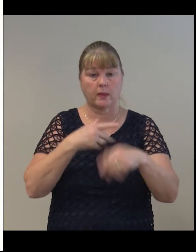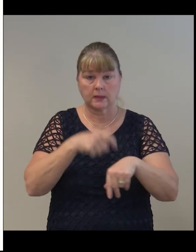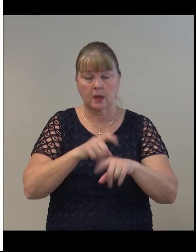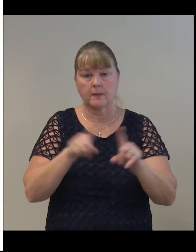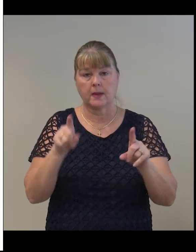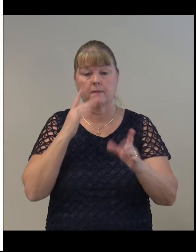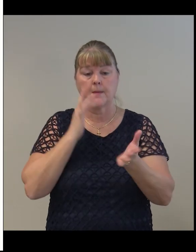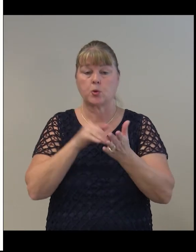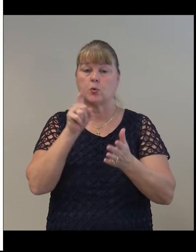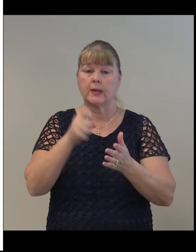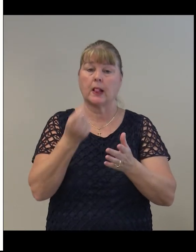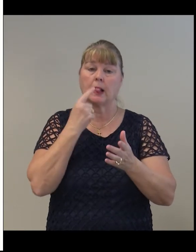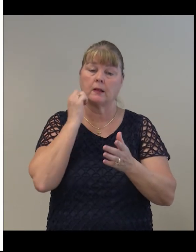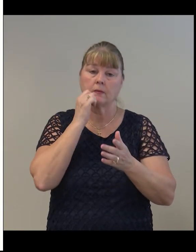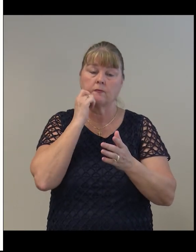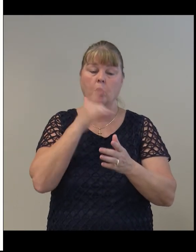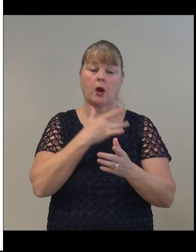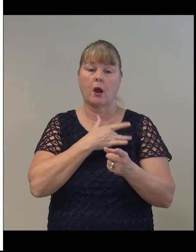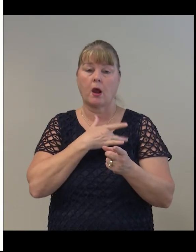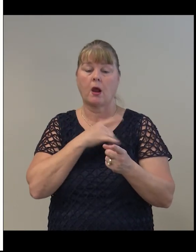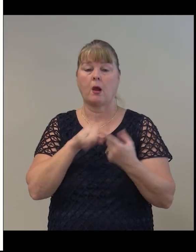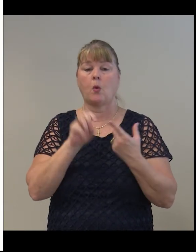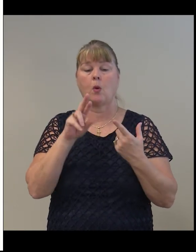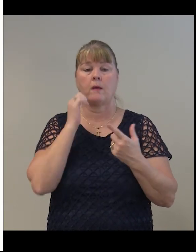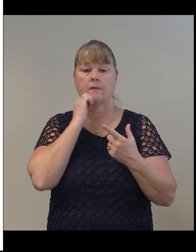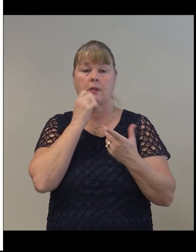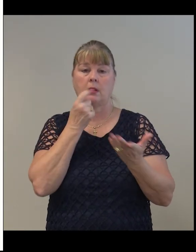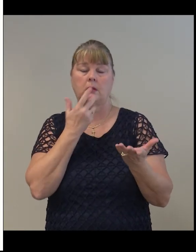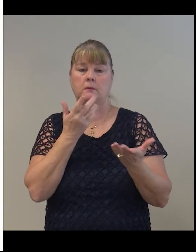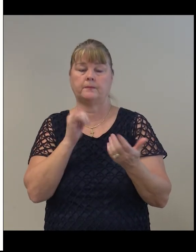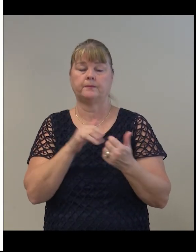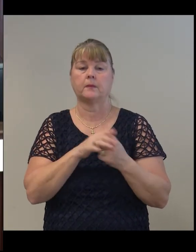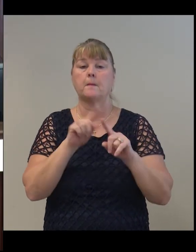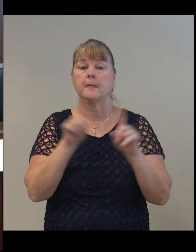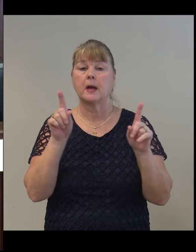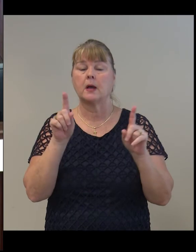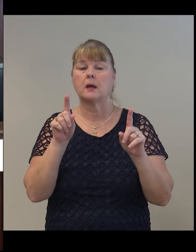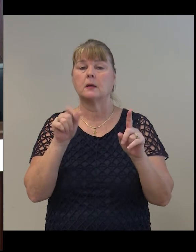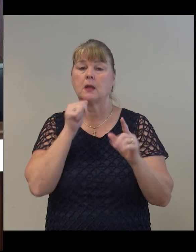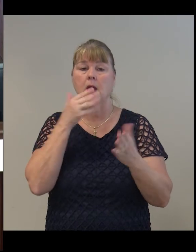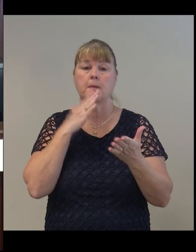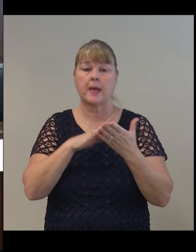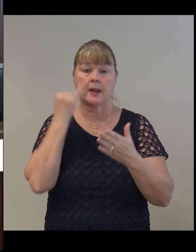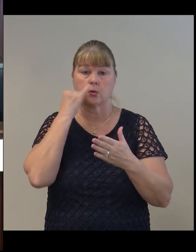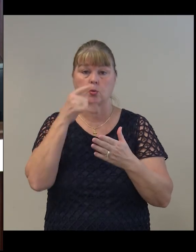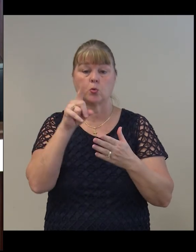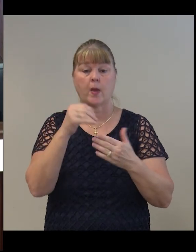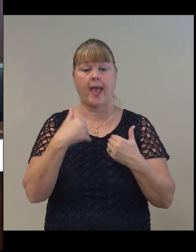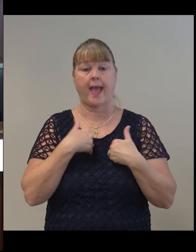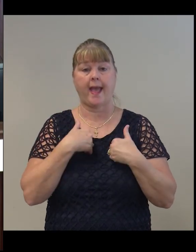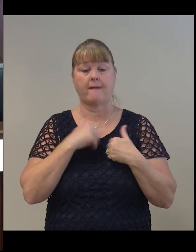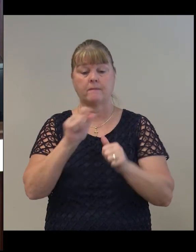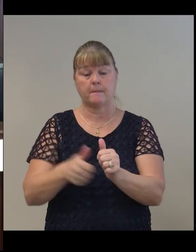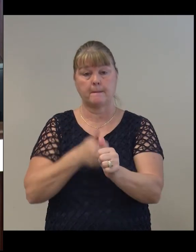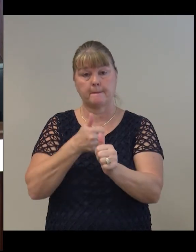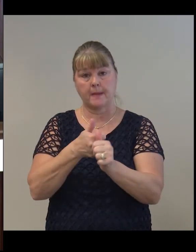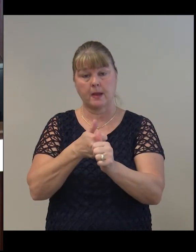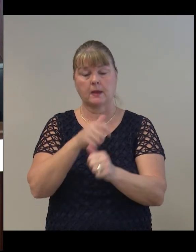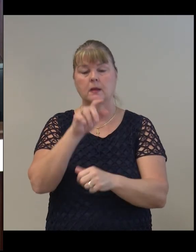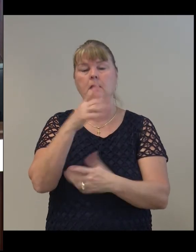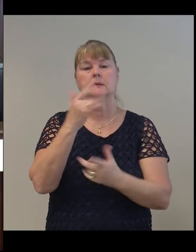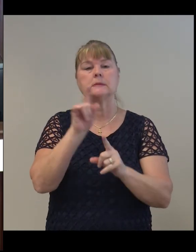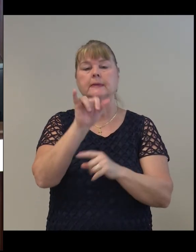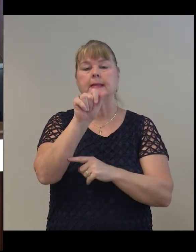all the time if it's medication that you take for your heart or something on a daily basis. But it's not a bad idea to have medication such